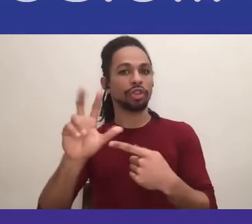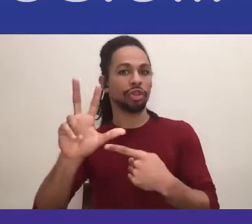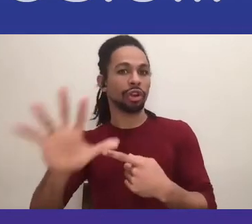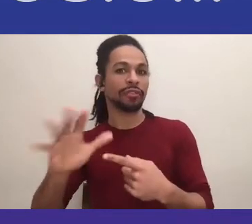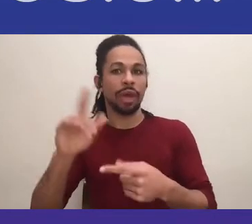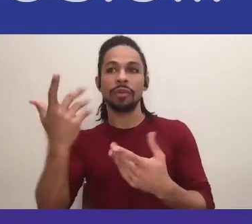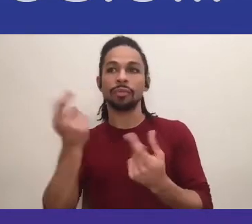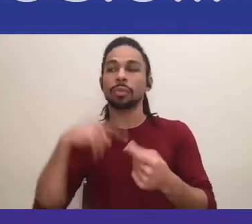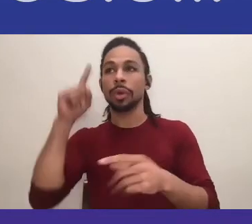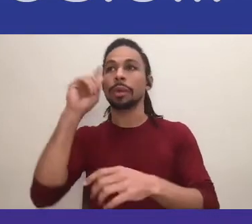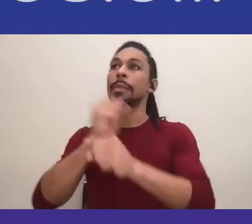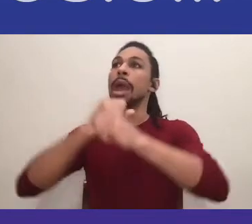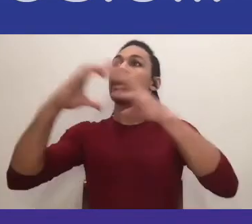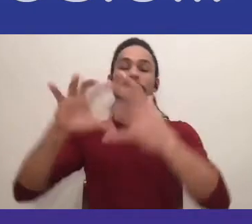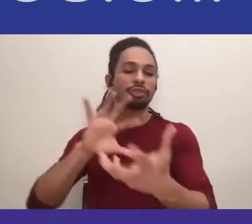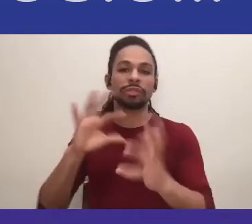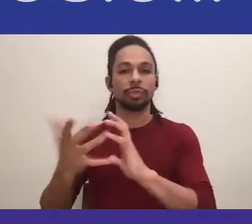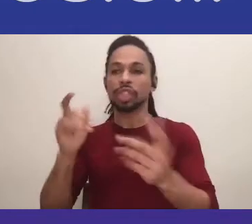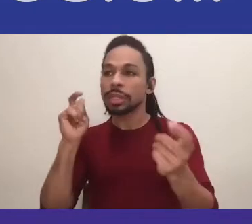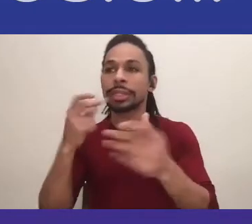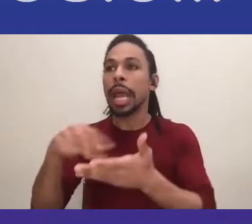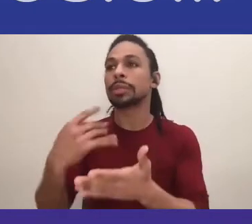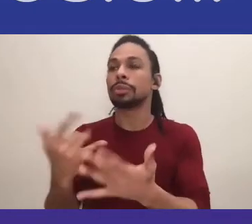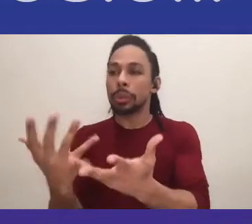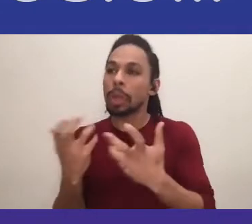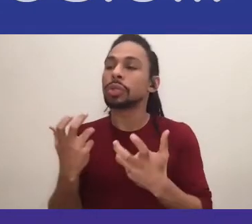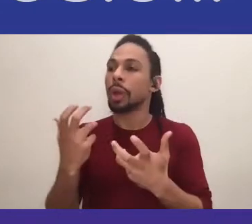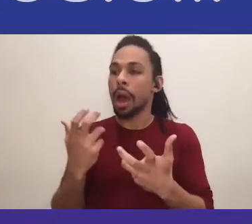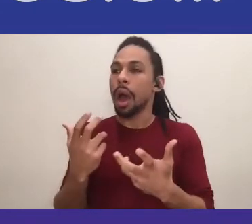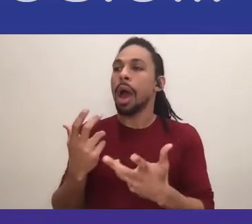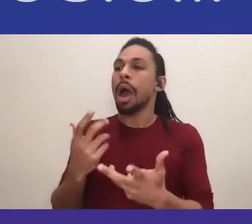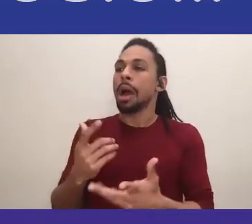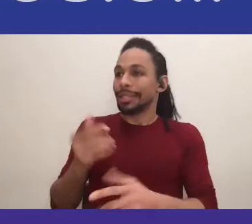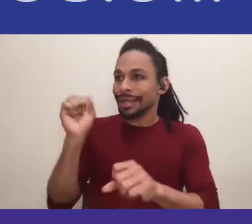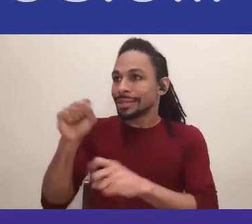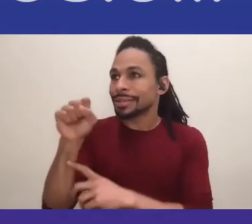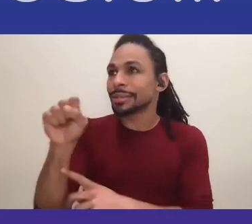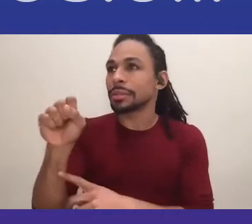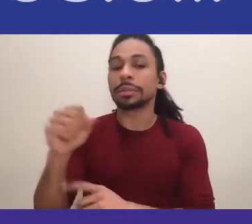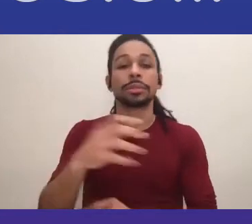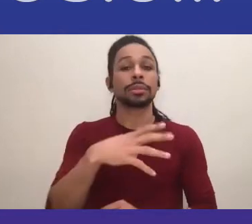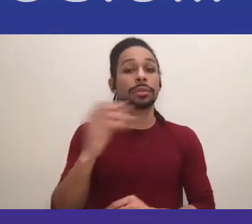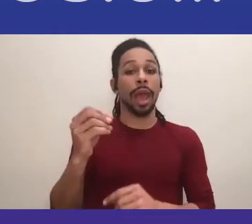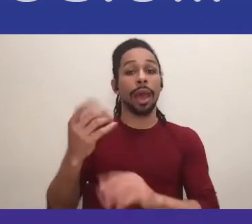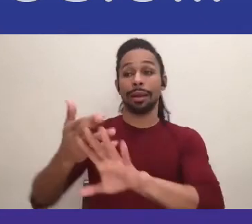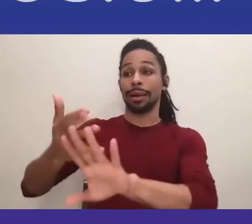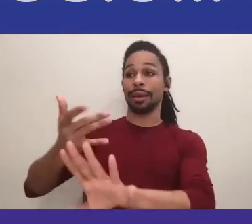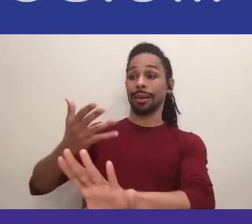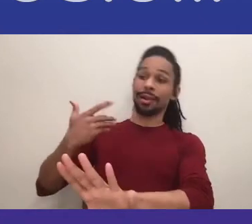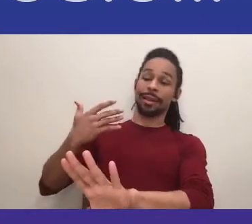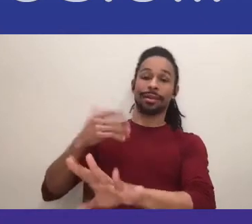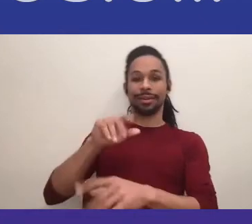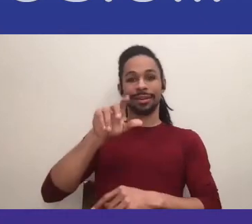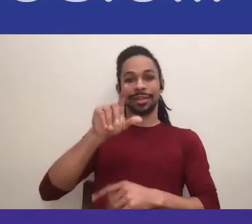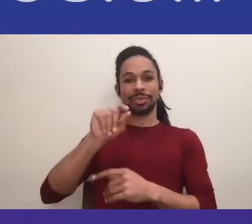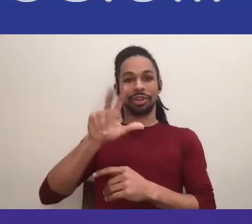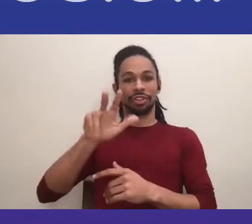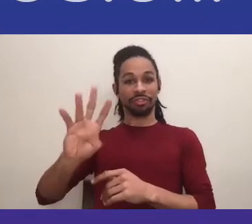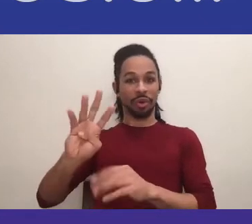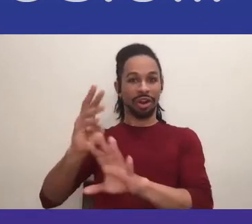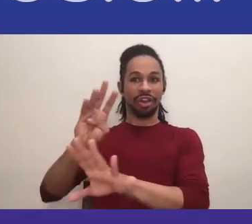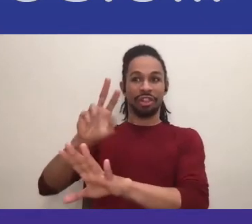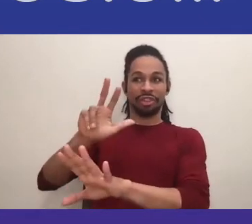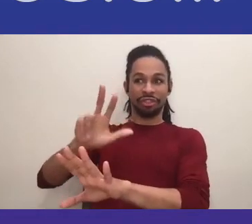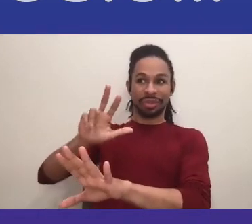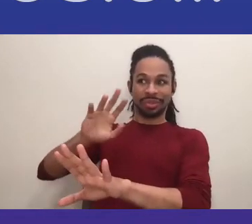to? And then what of maybe 2034 and back, are we going to go ahead and leave, right?